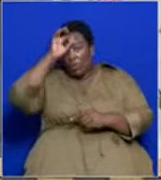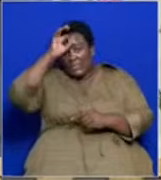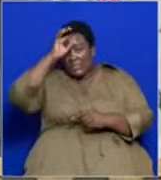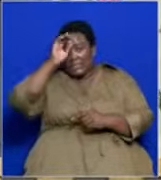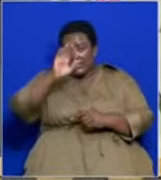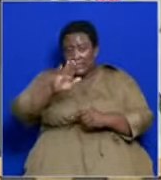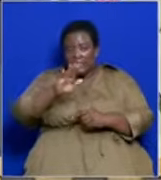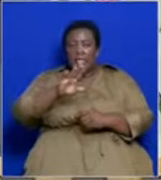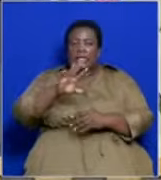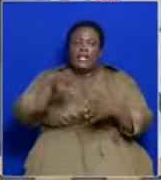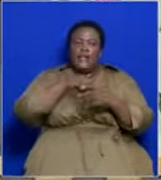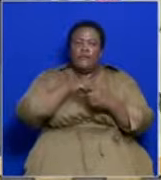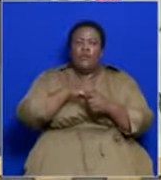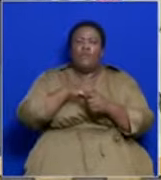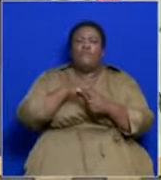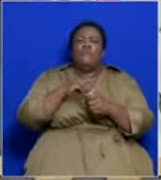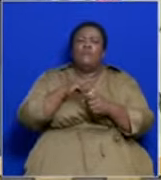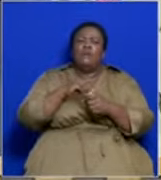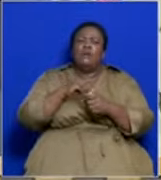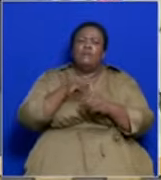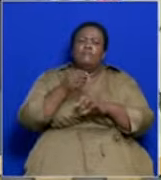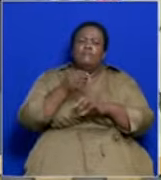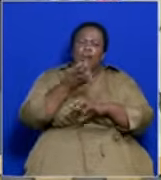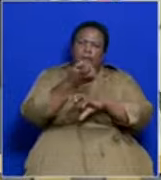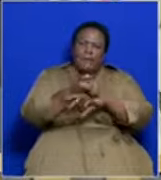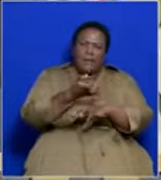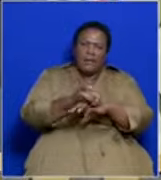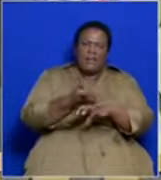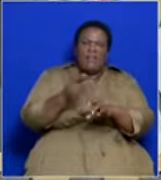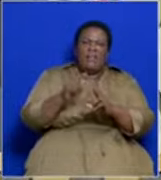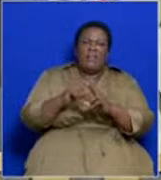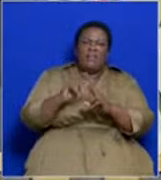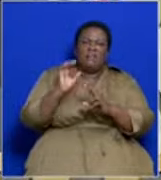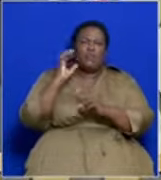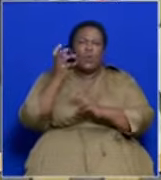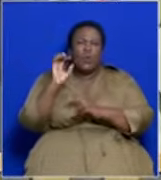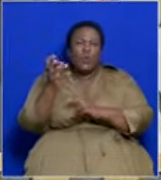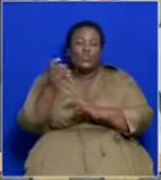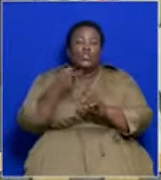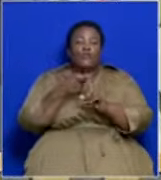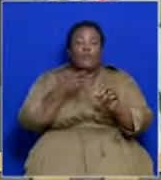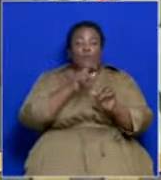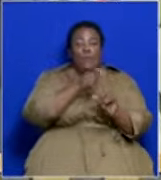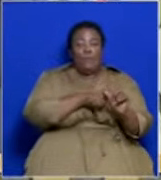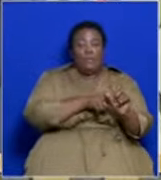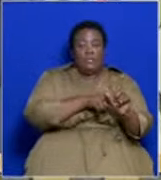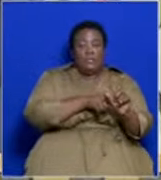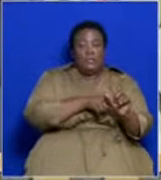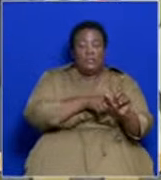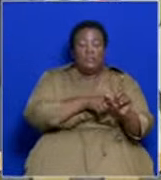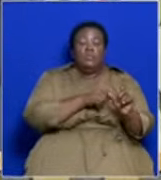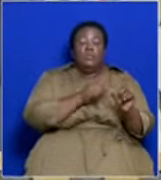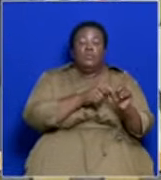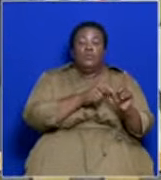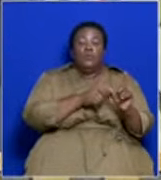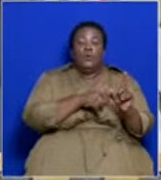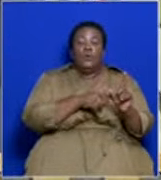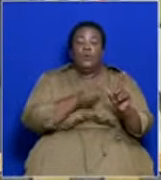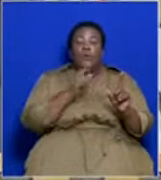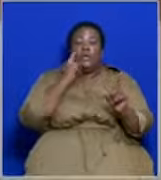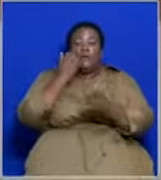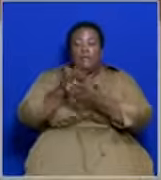a citizen. I attached the docket of the case marked TLM3.